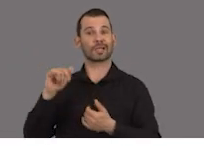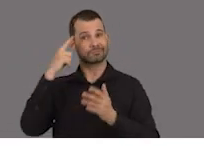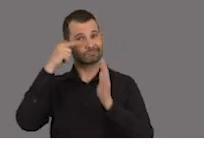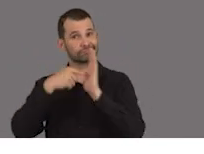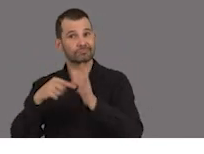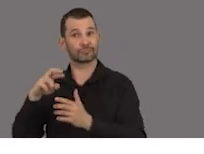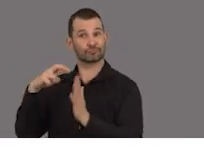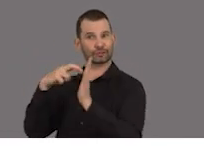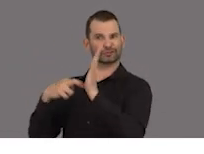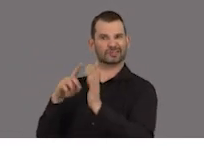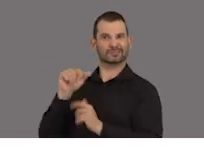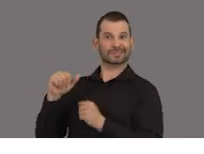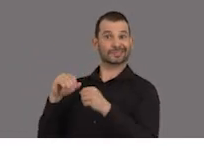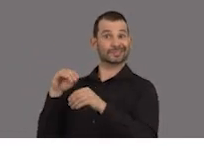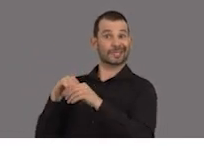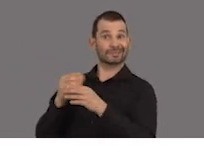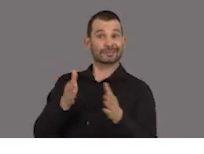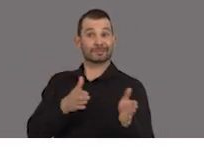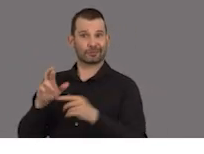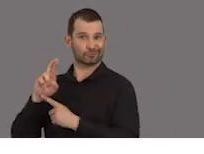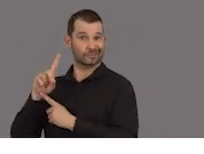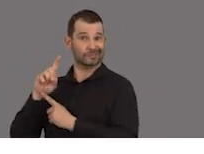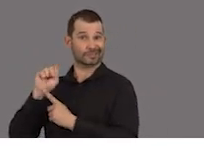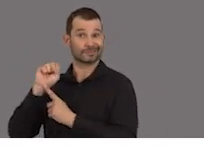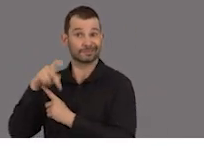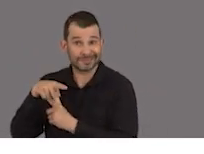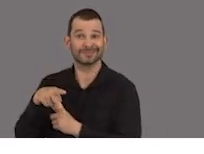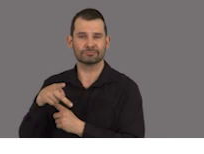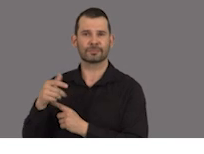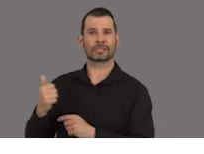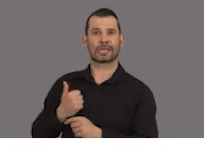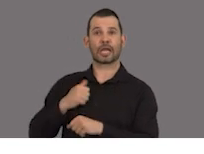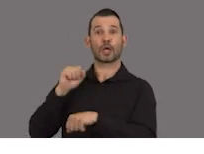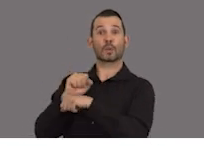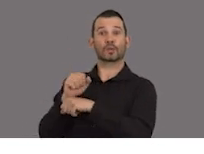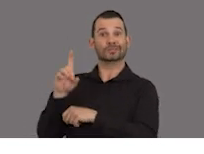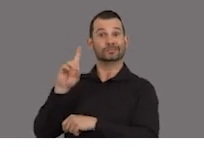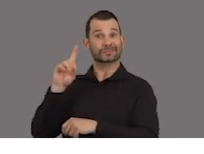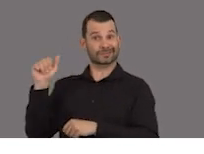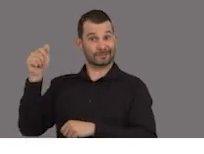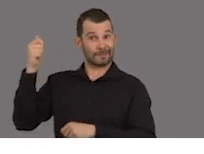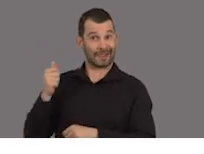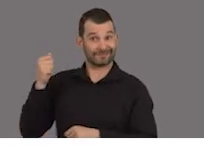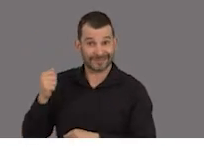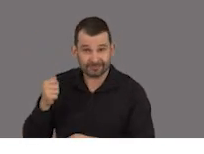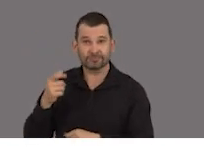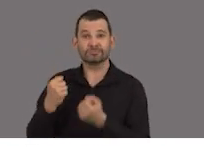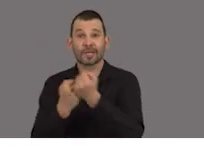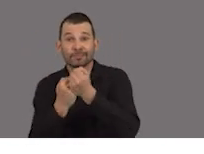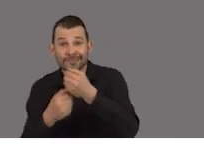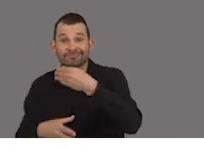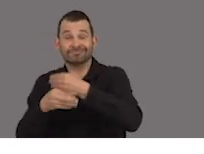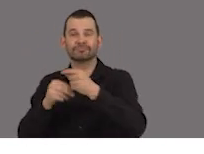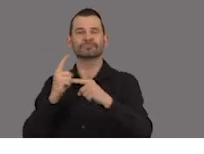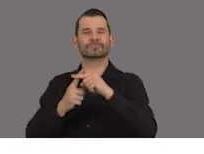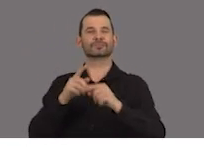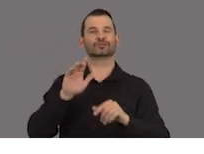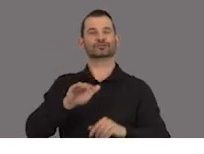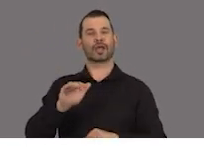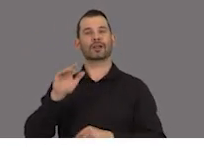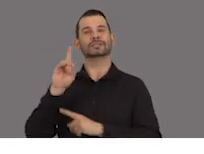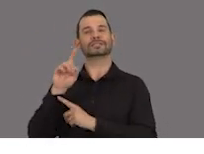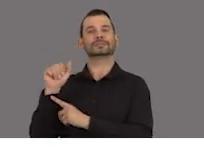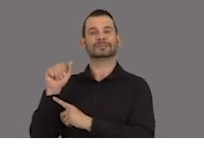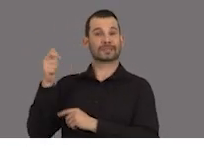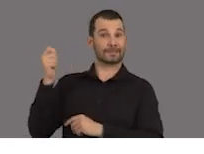programs, such as the Registered Disability Savings Plan, the Canada Workers Benefit Disability Supplement,